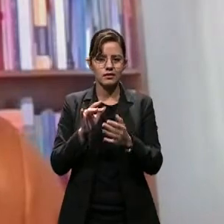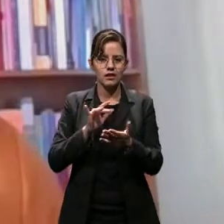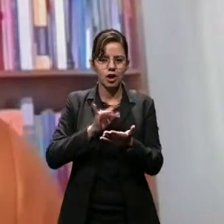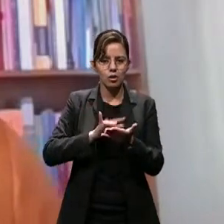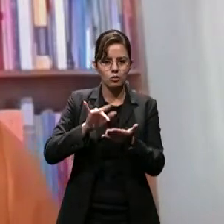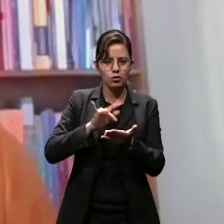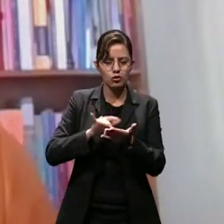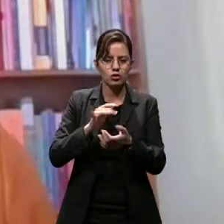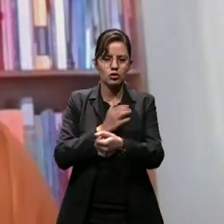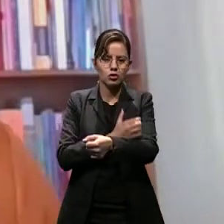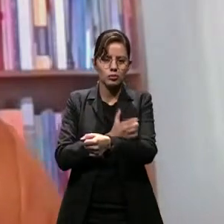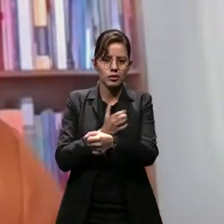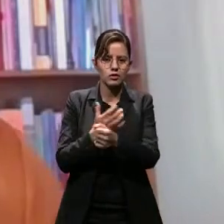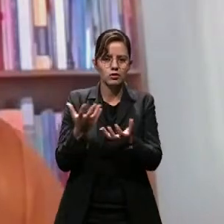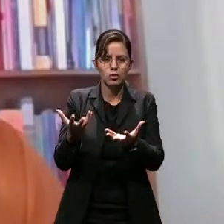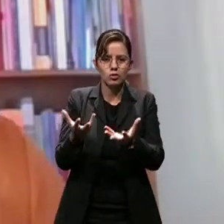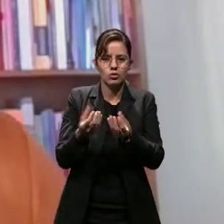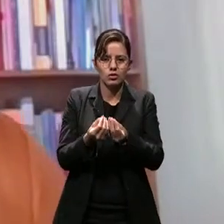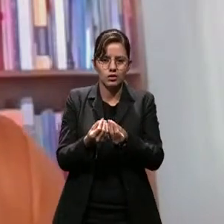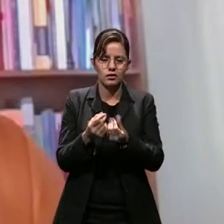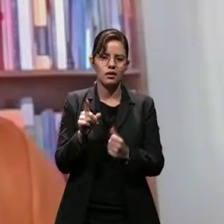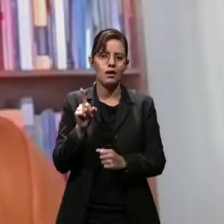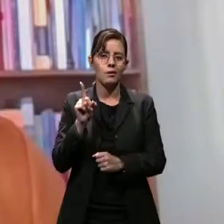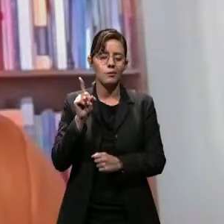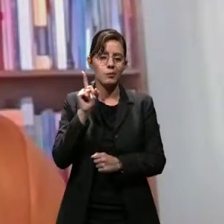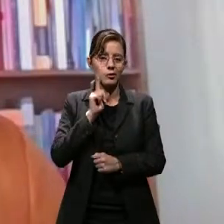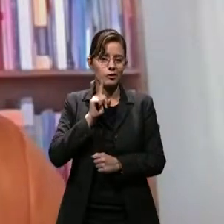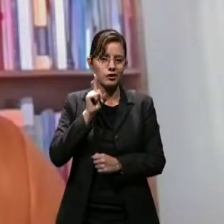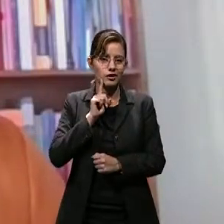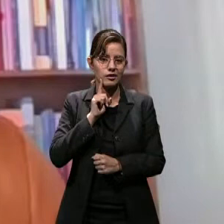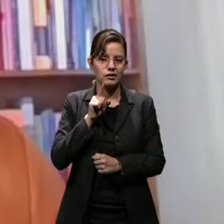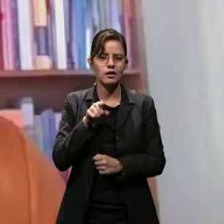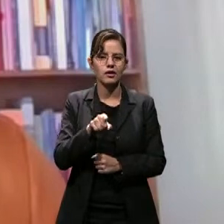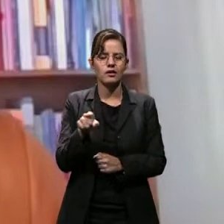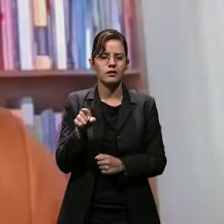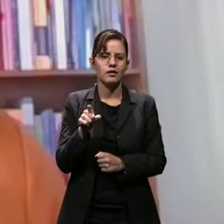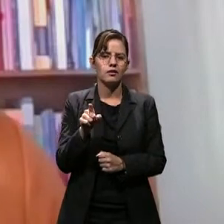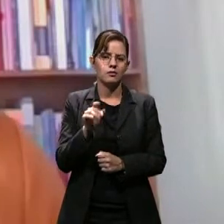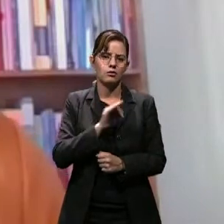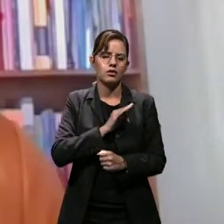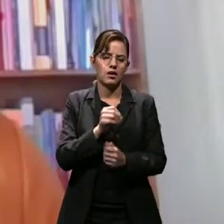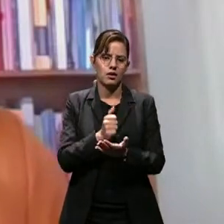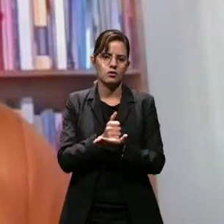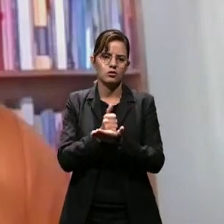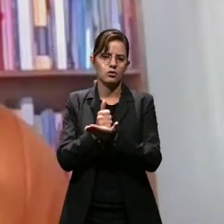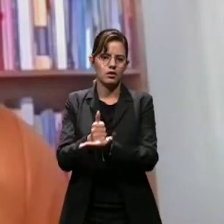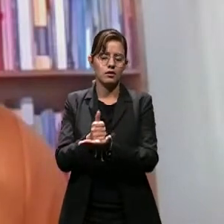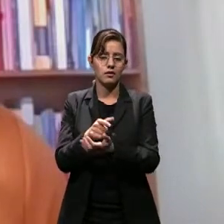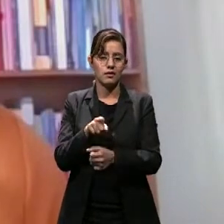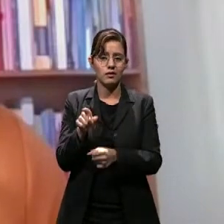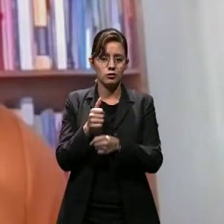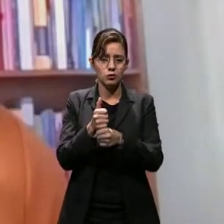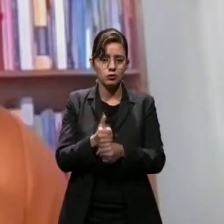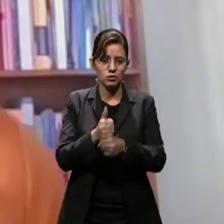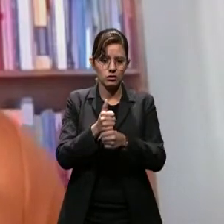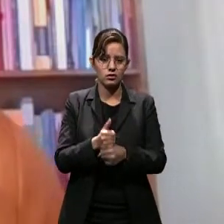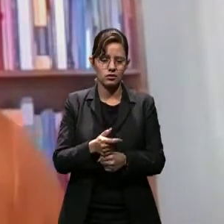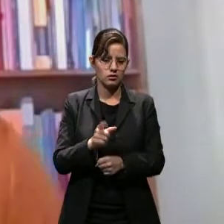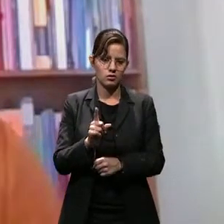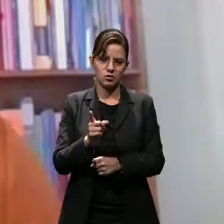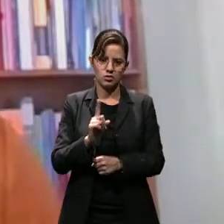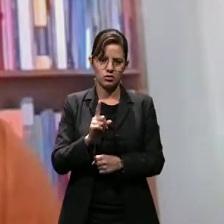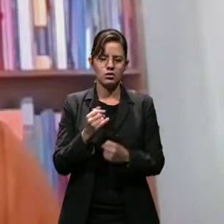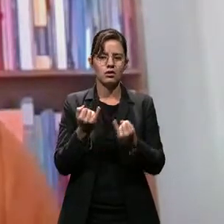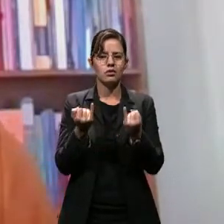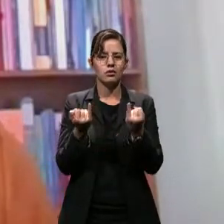networks of support for women who are in political positions to make sure that their rights are not